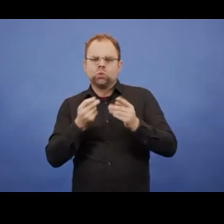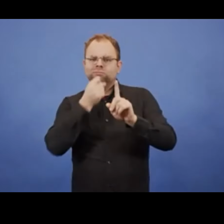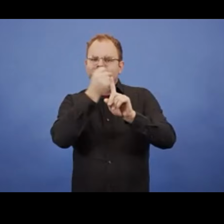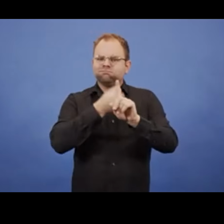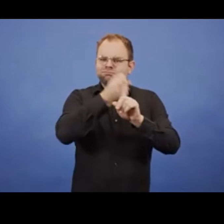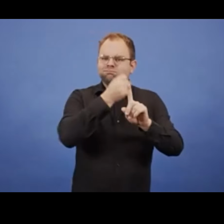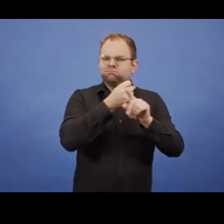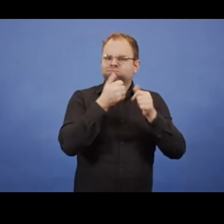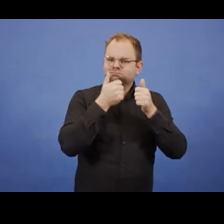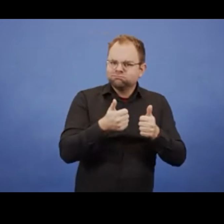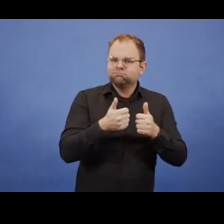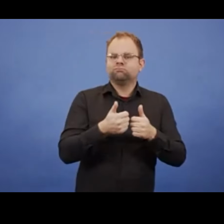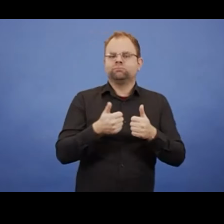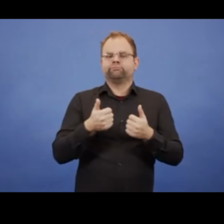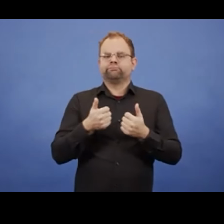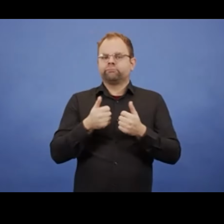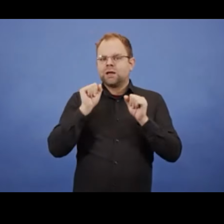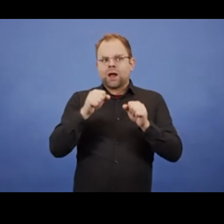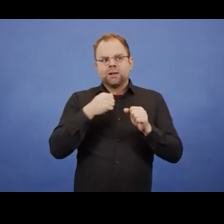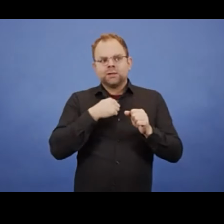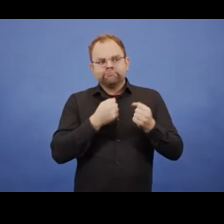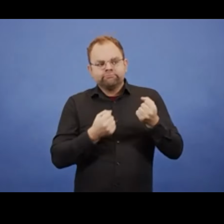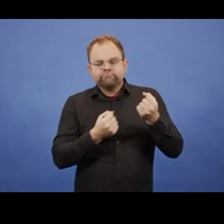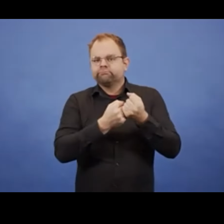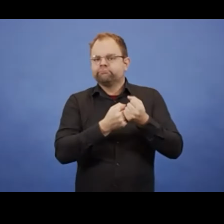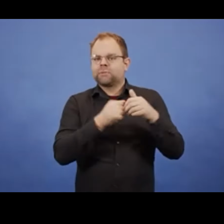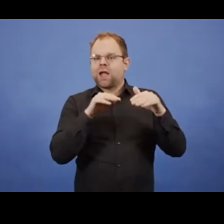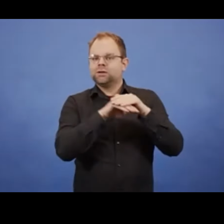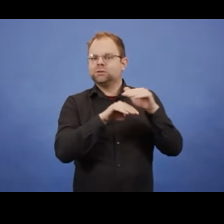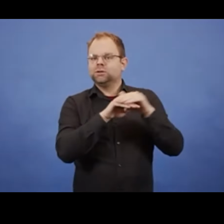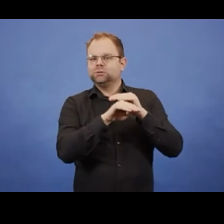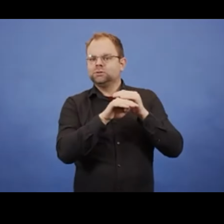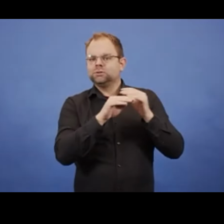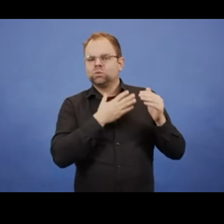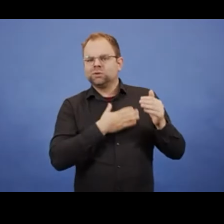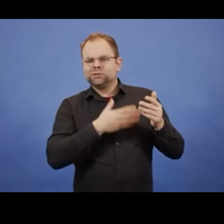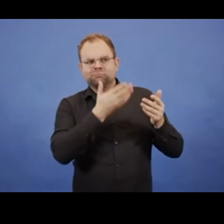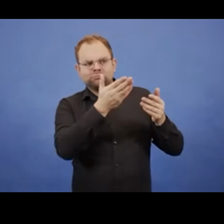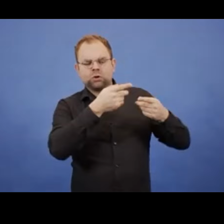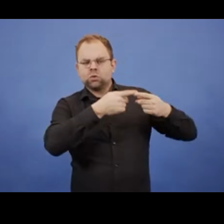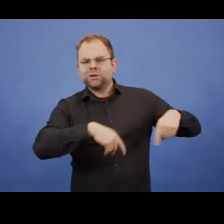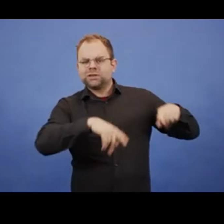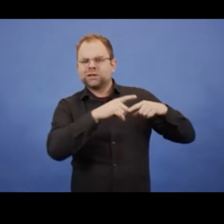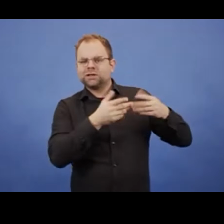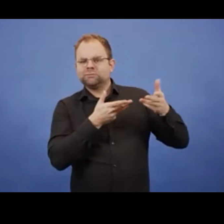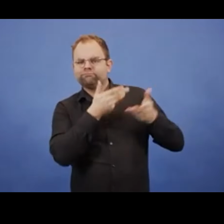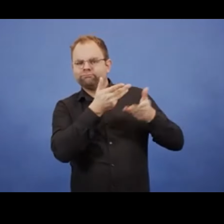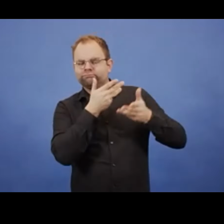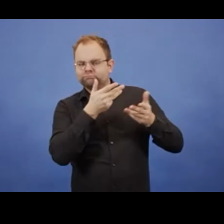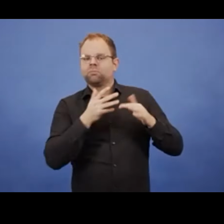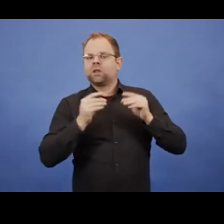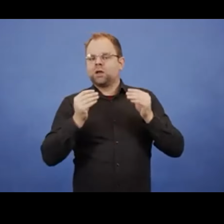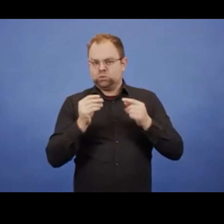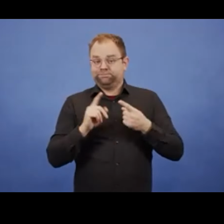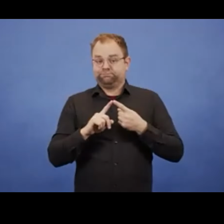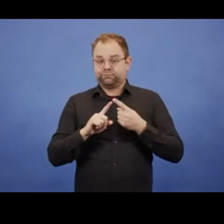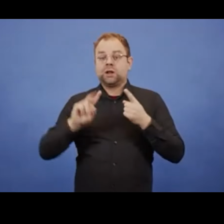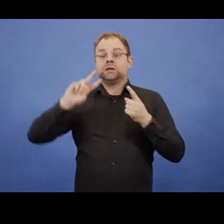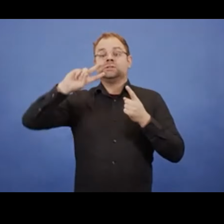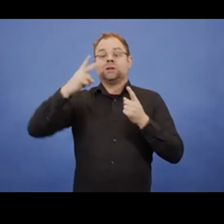second webinar, we discussed about an upcoming opportunity for participation at the global level, which